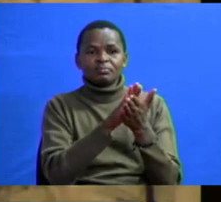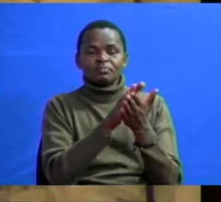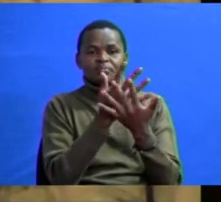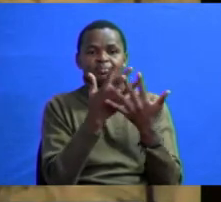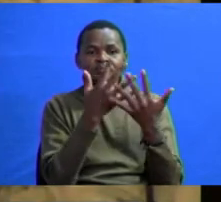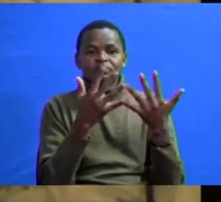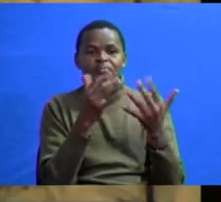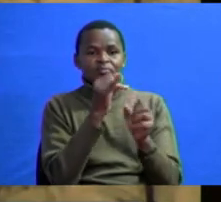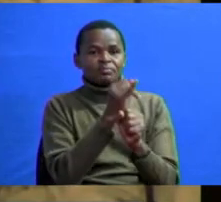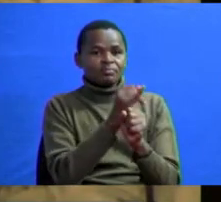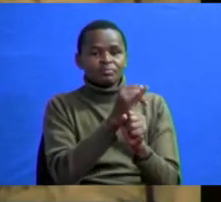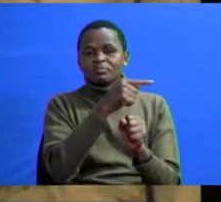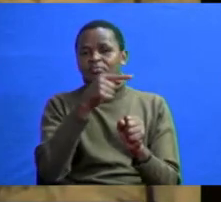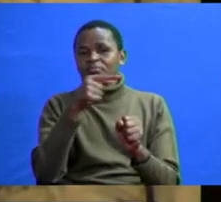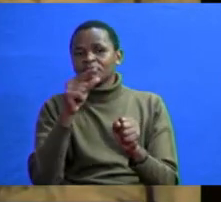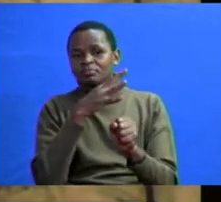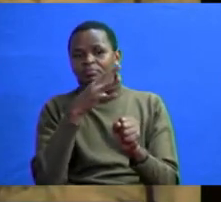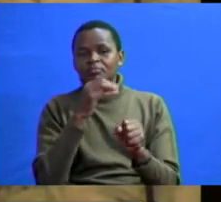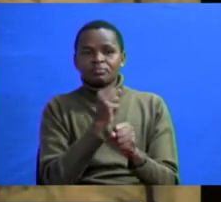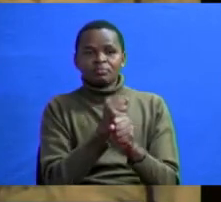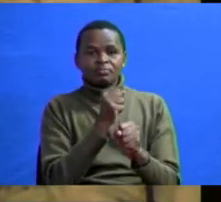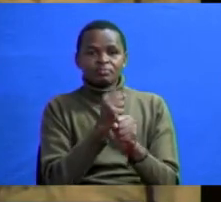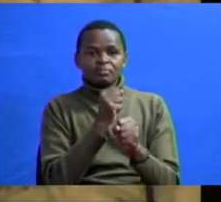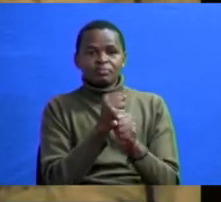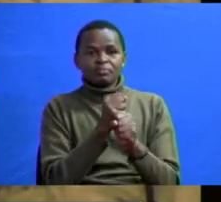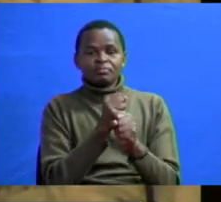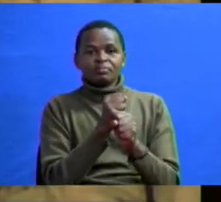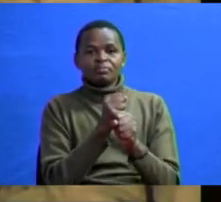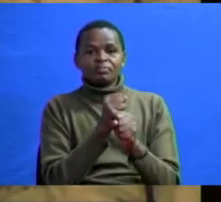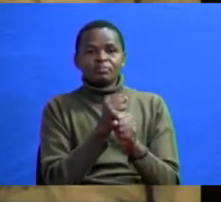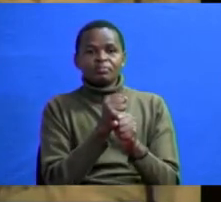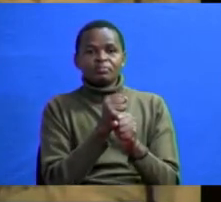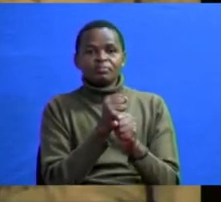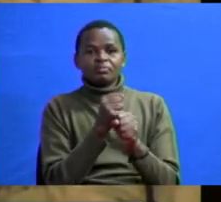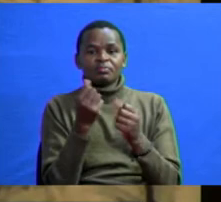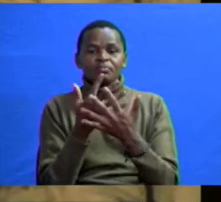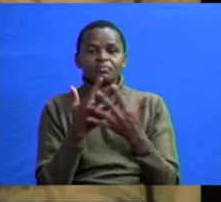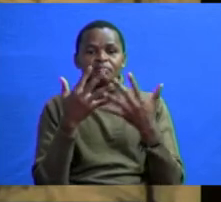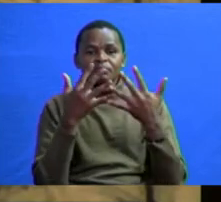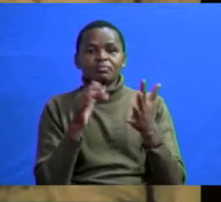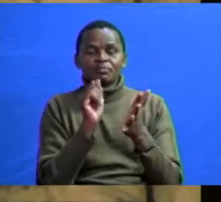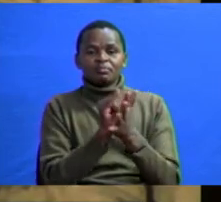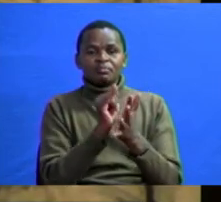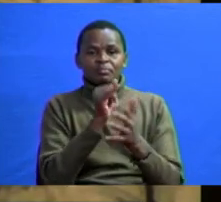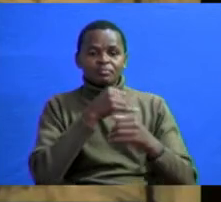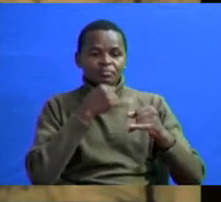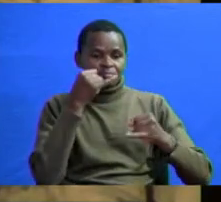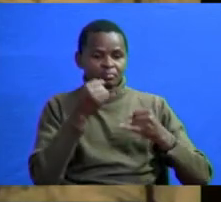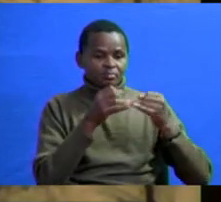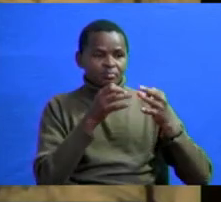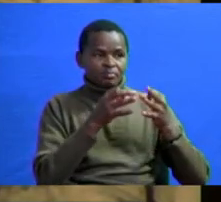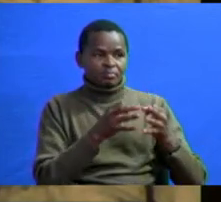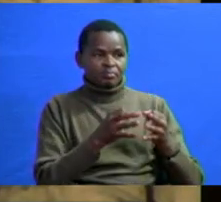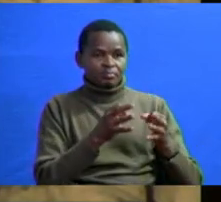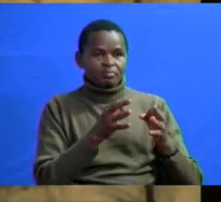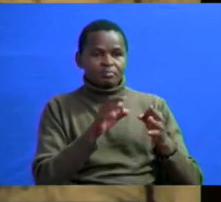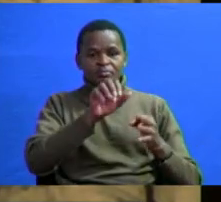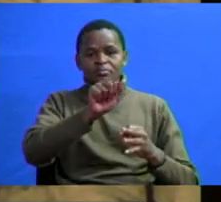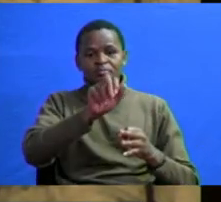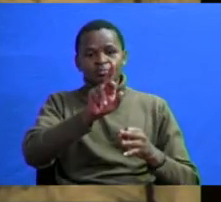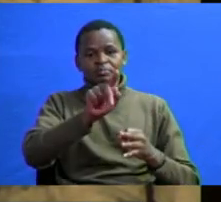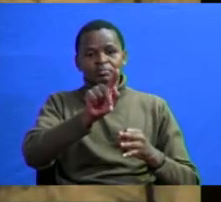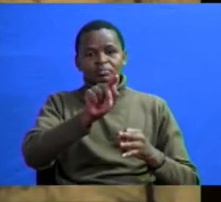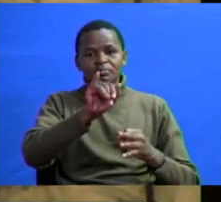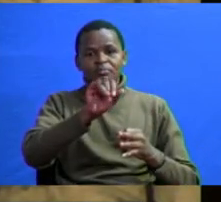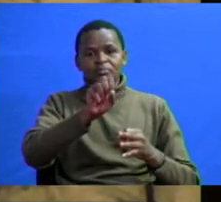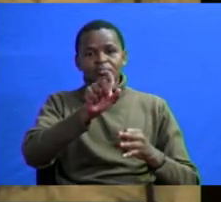going to work, and doing even the things that they enjoy doing. So if you're an artist, you don't feel like